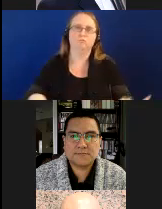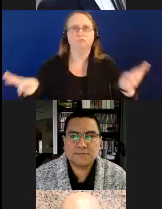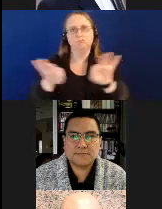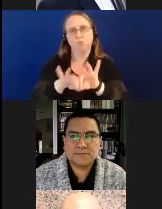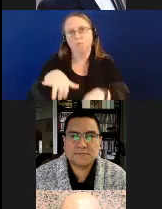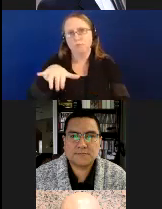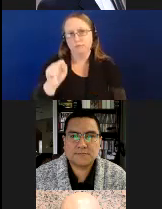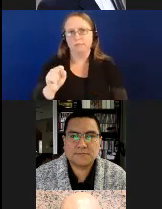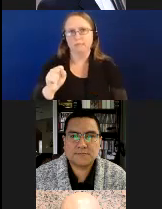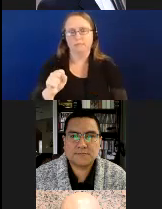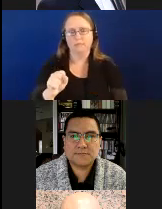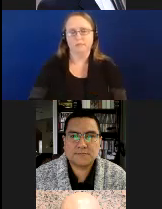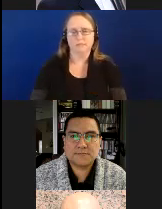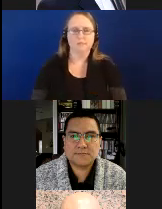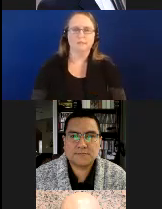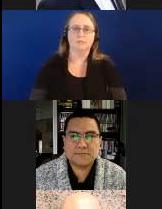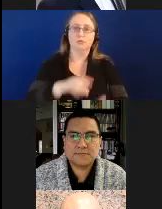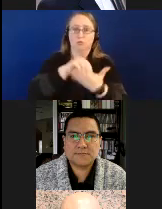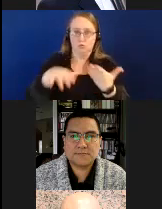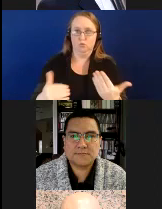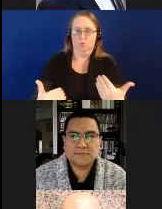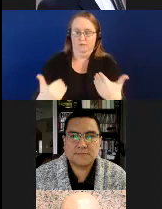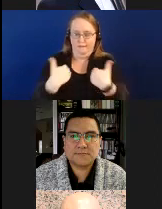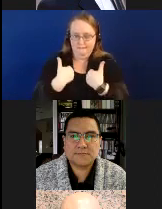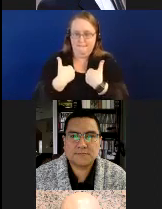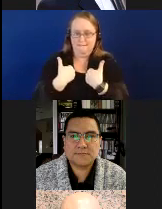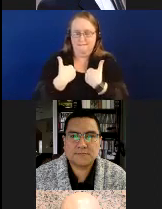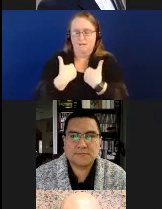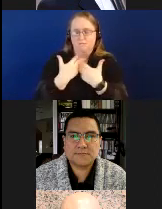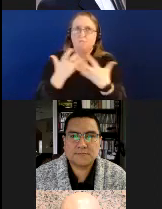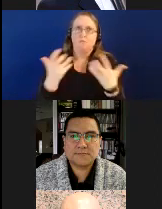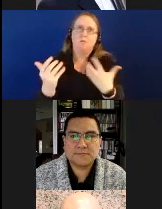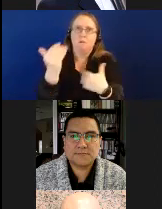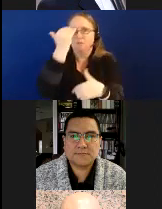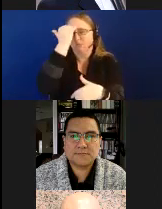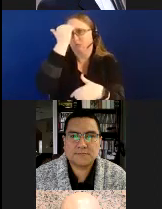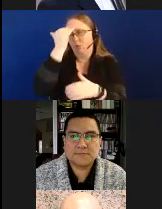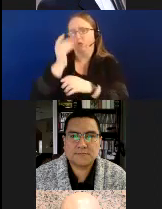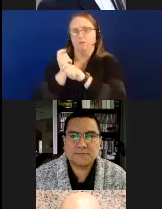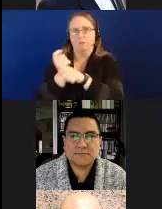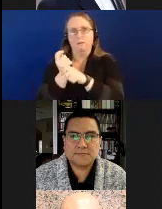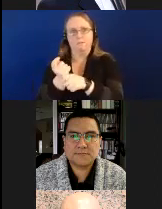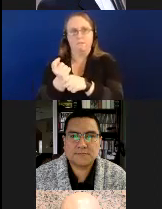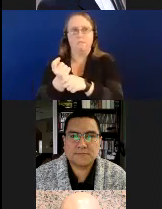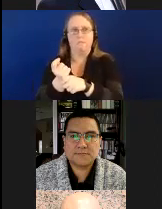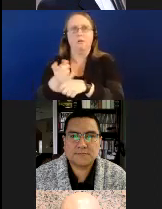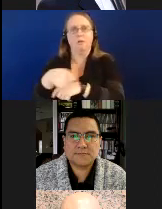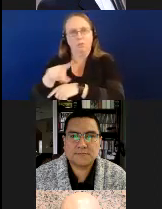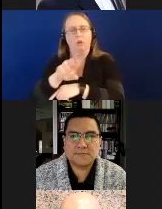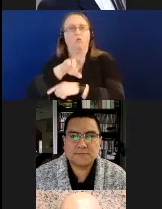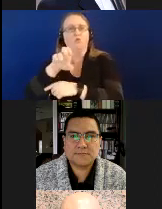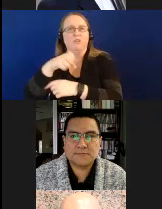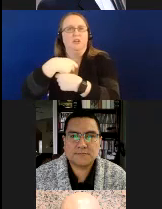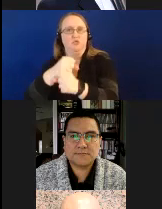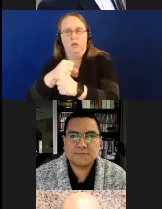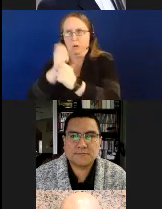definitely makes a difference. Students who have strong knowledge of baseball were able to reconstruct the